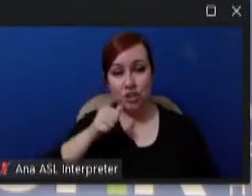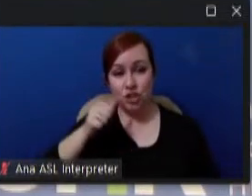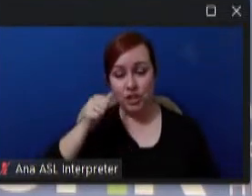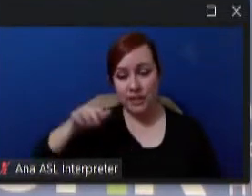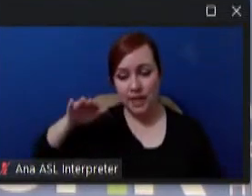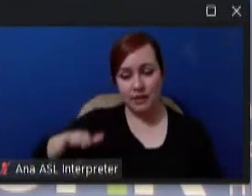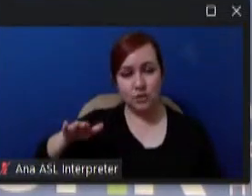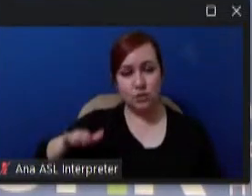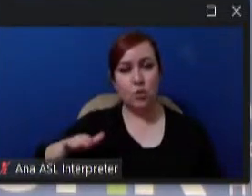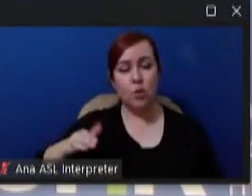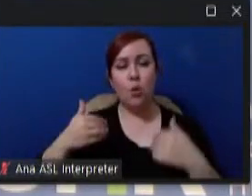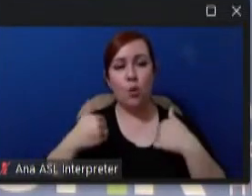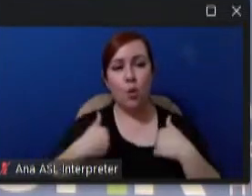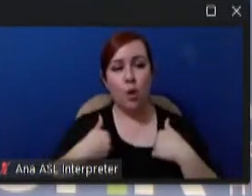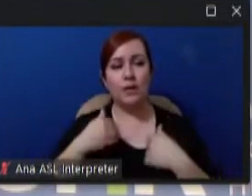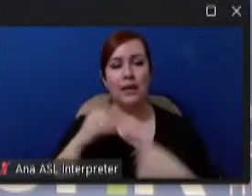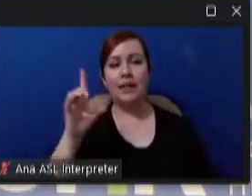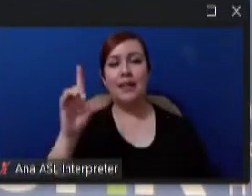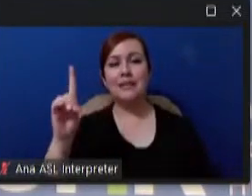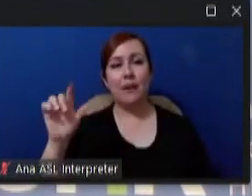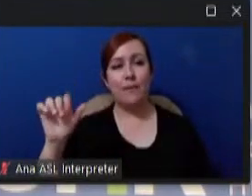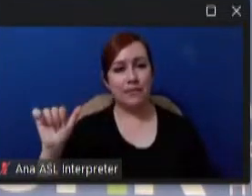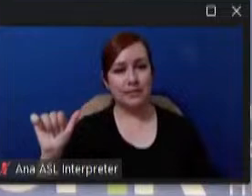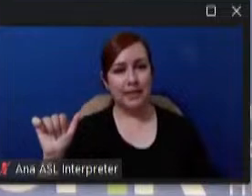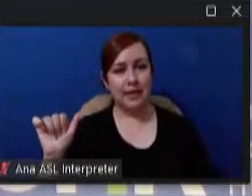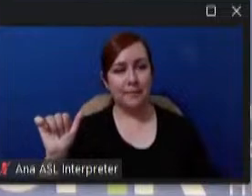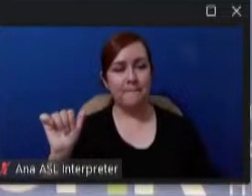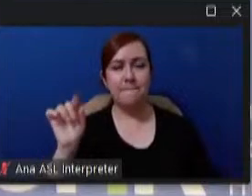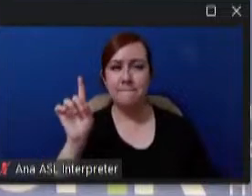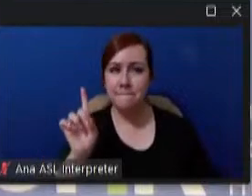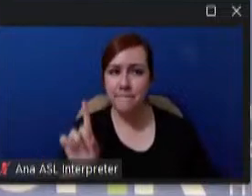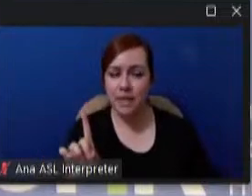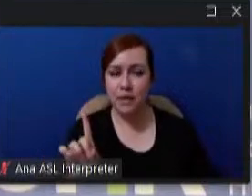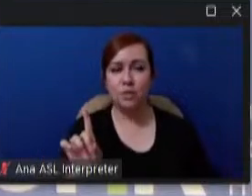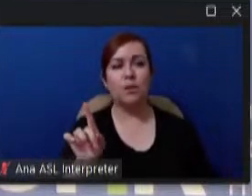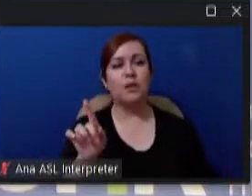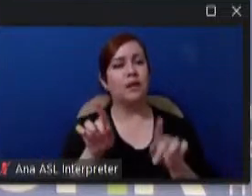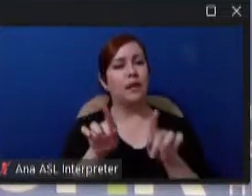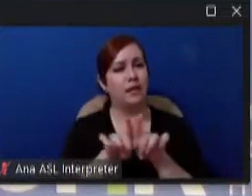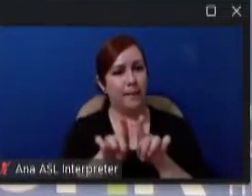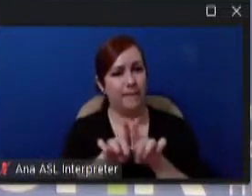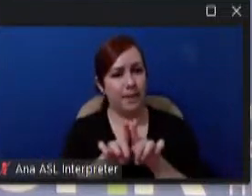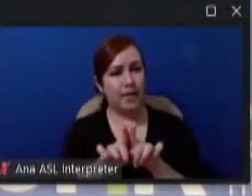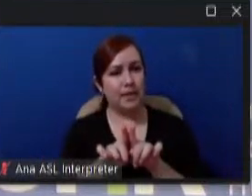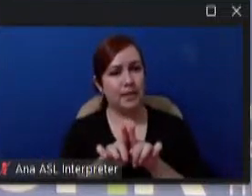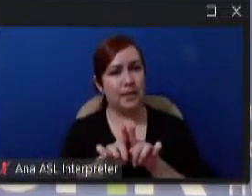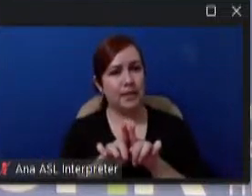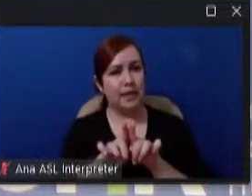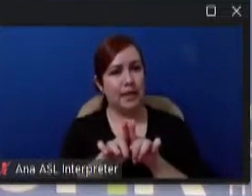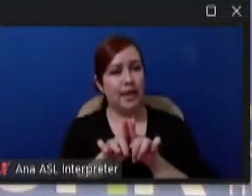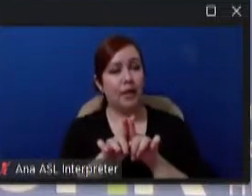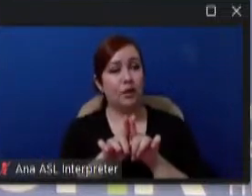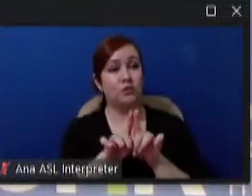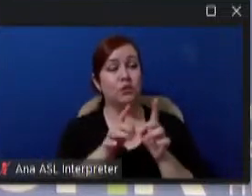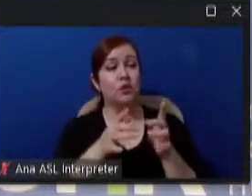girls with disabilities. I would like to